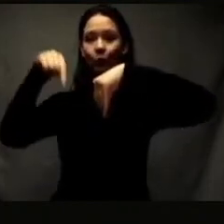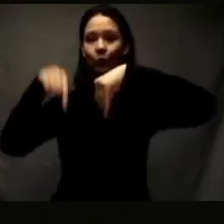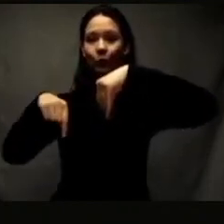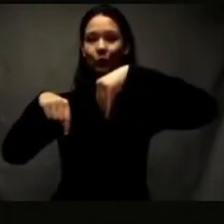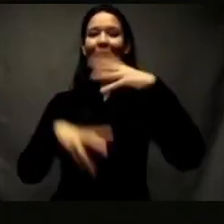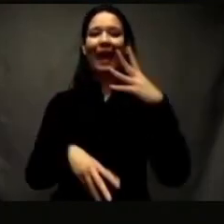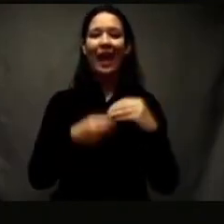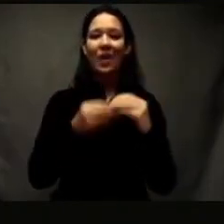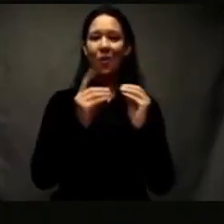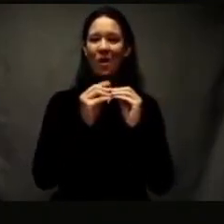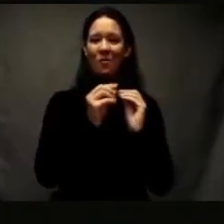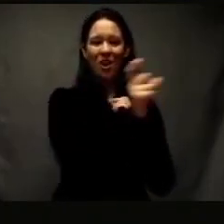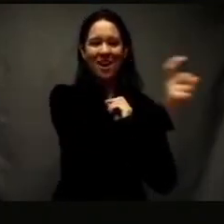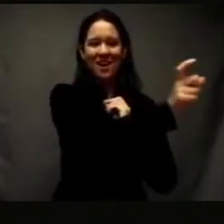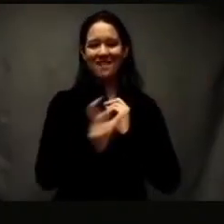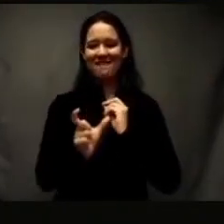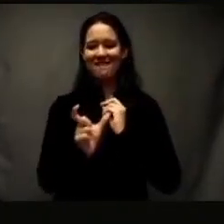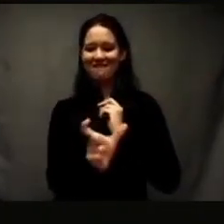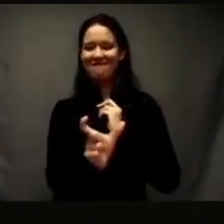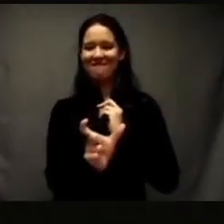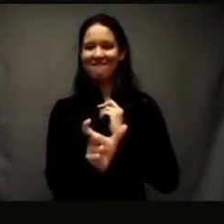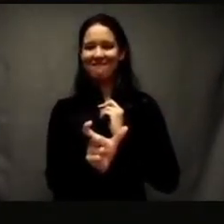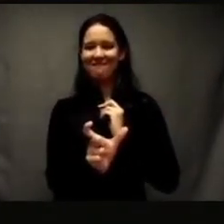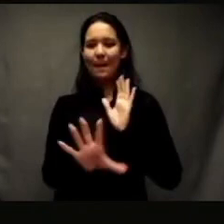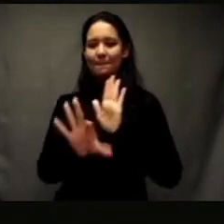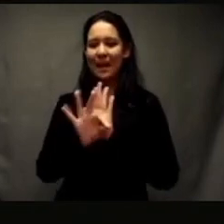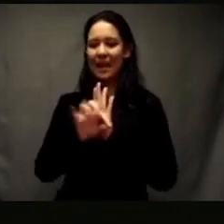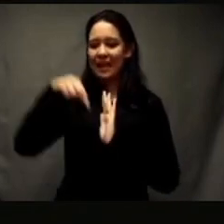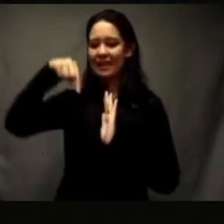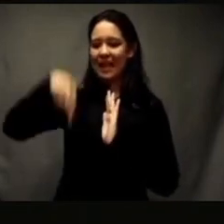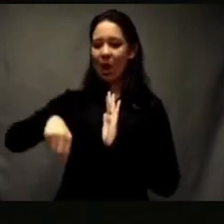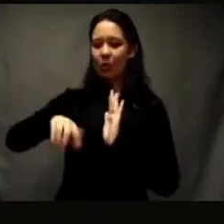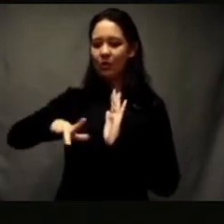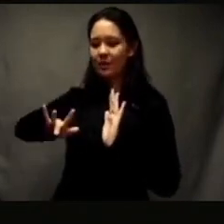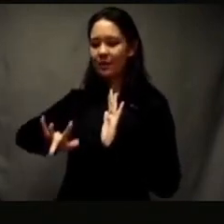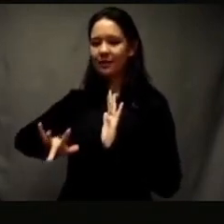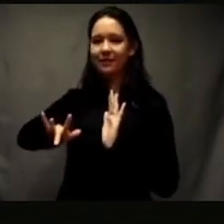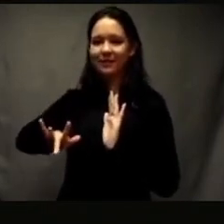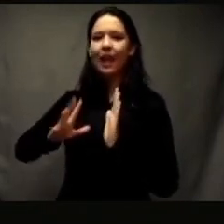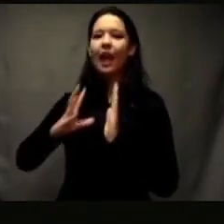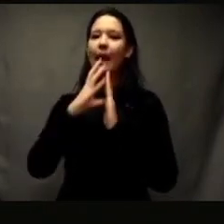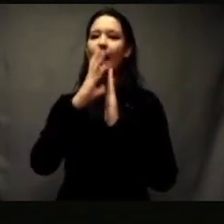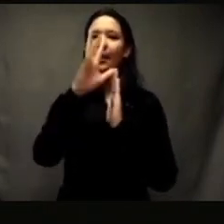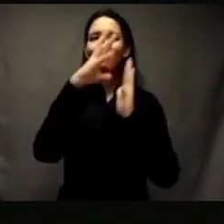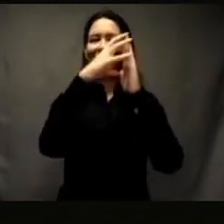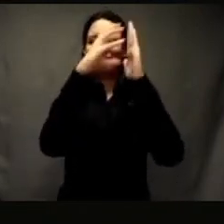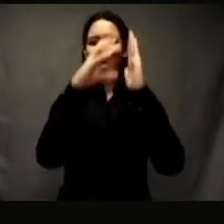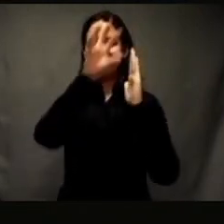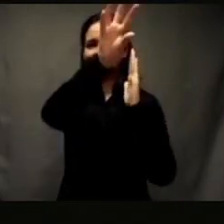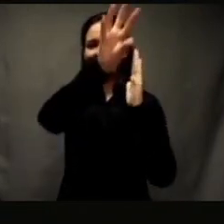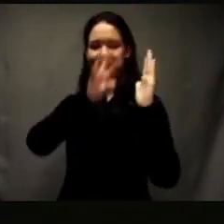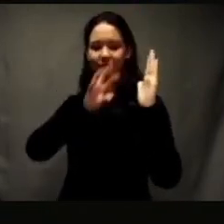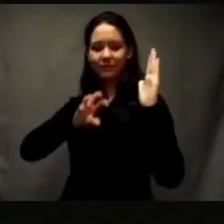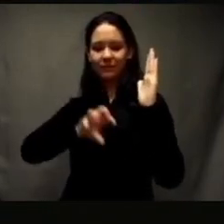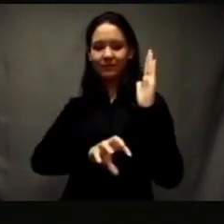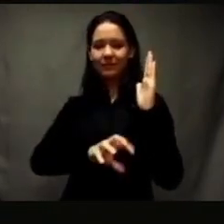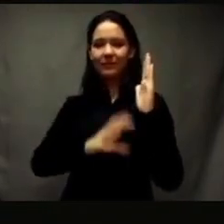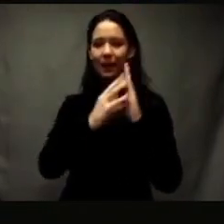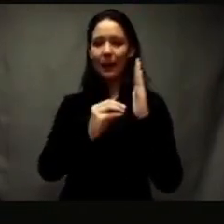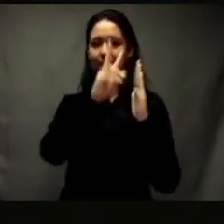one of those, select the down arrow, and then I'll just duplicate the blocks that we used in the other 2